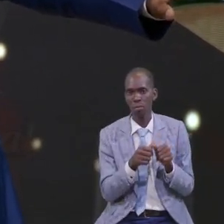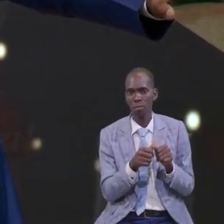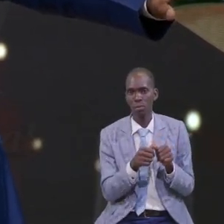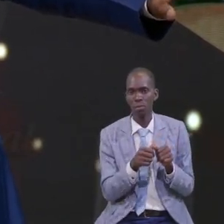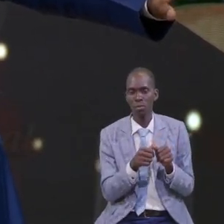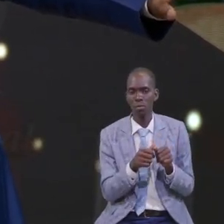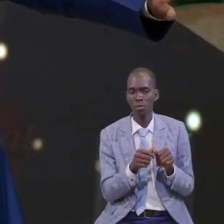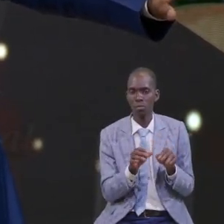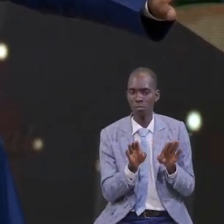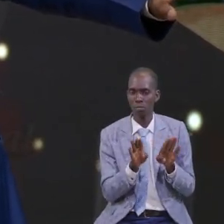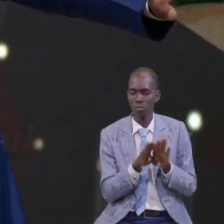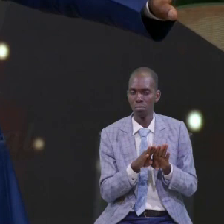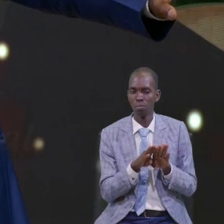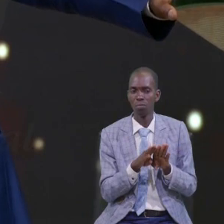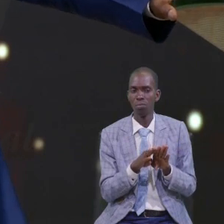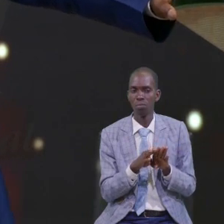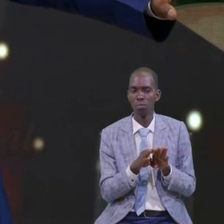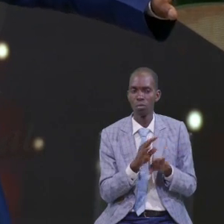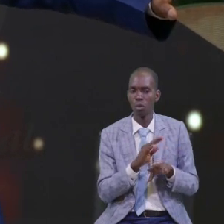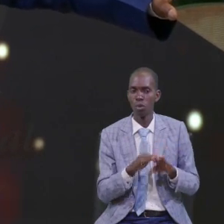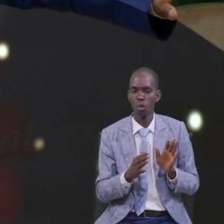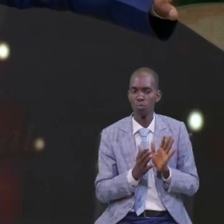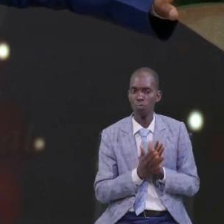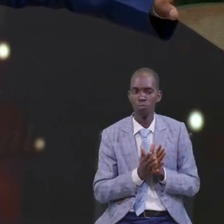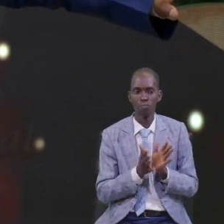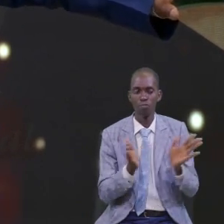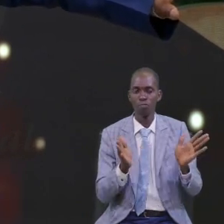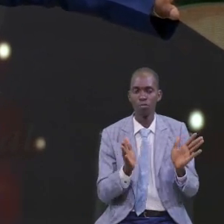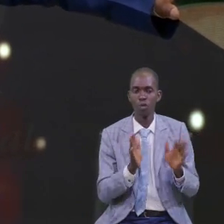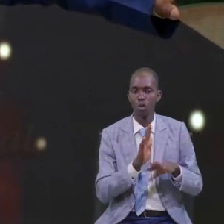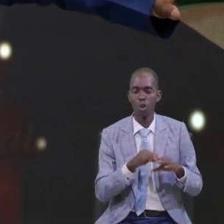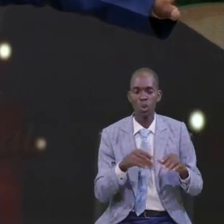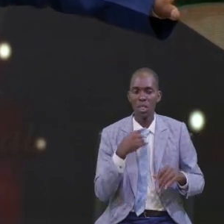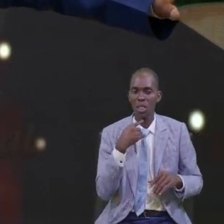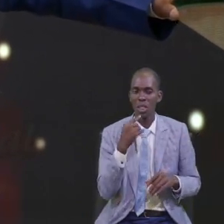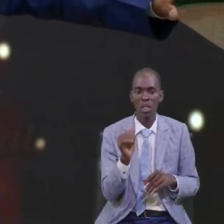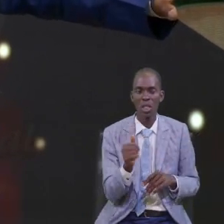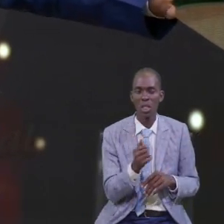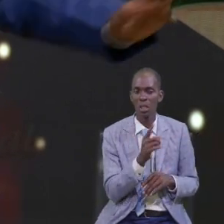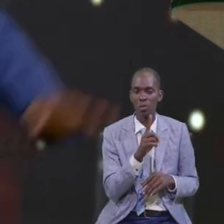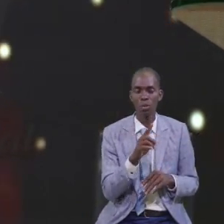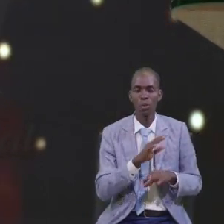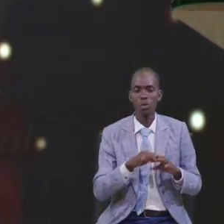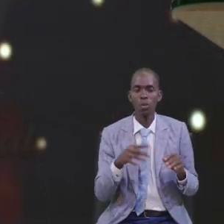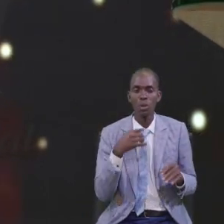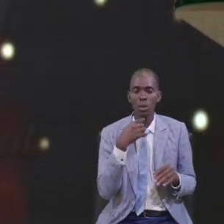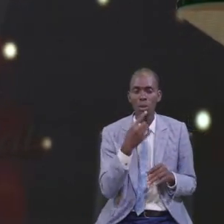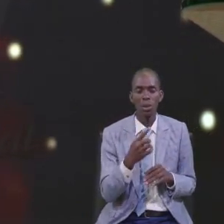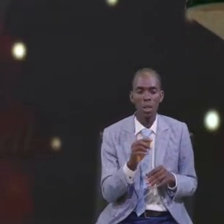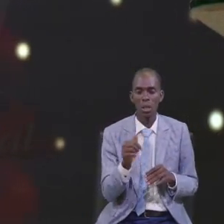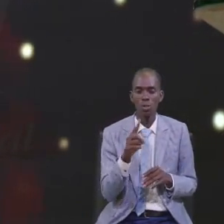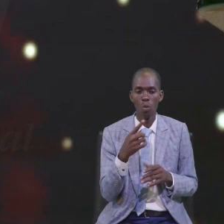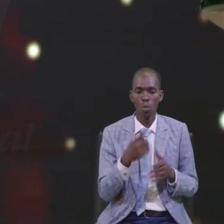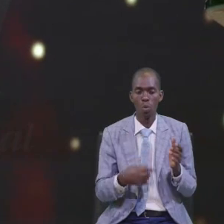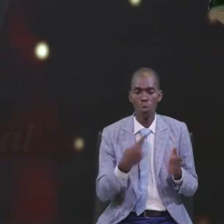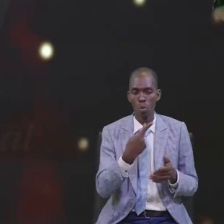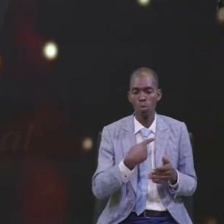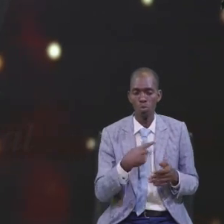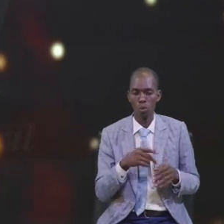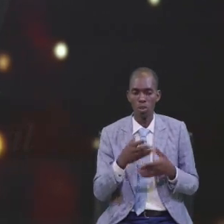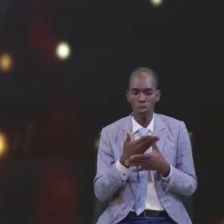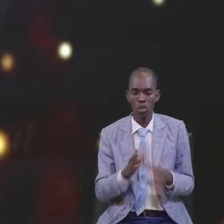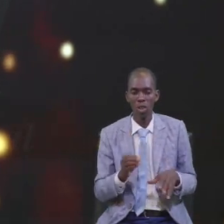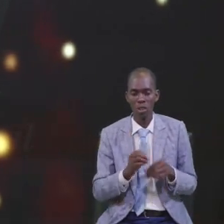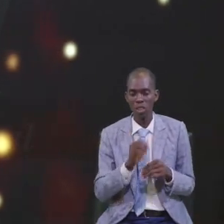Close up that thing. Don't ever tell what we're doing together in the secret, what we're